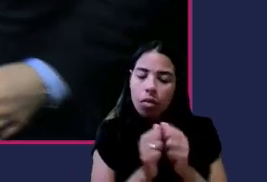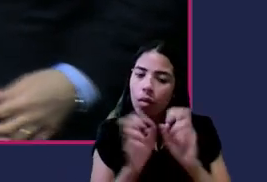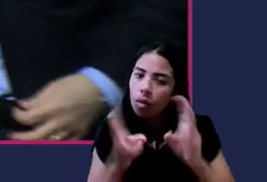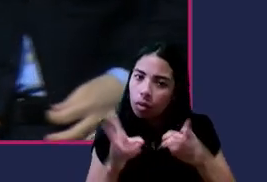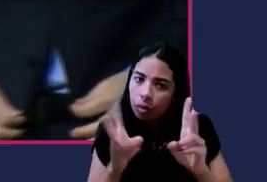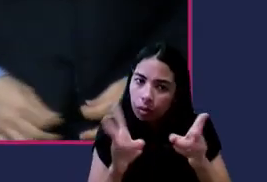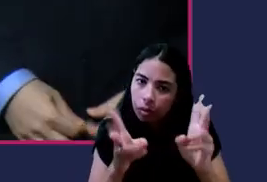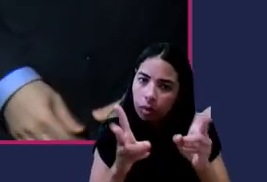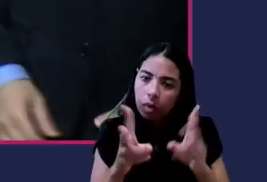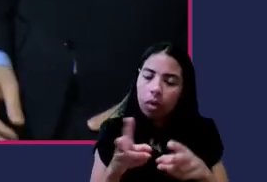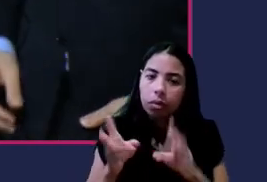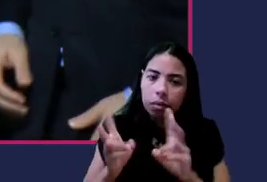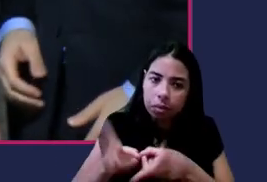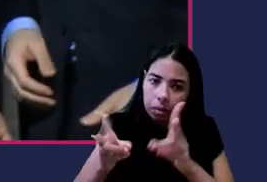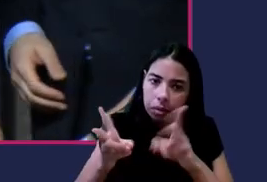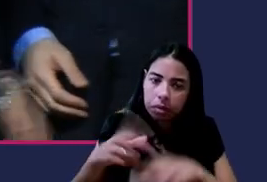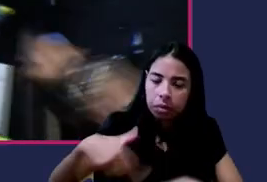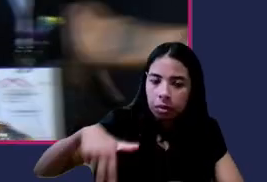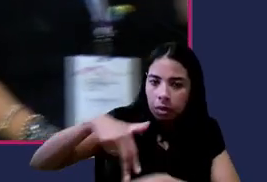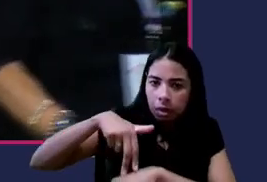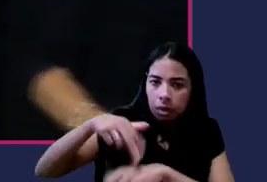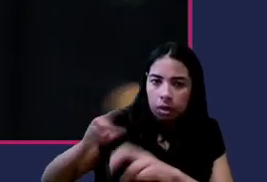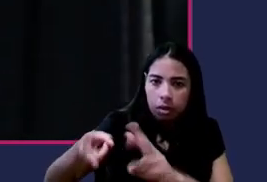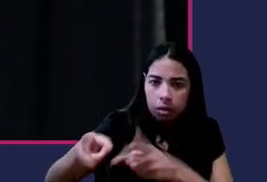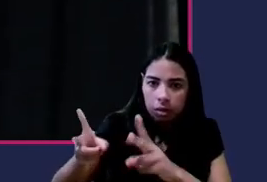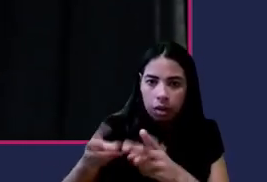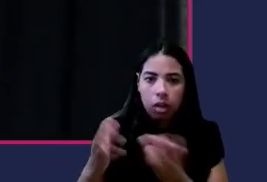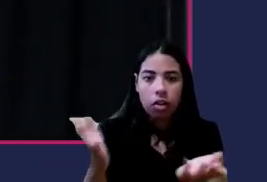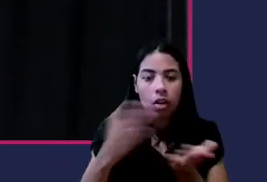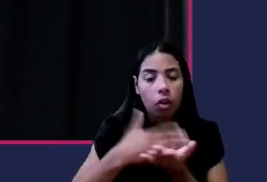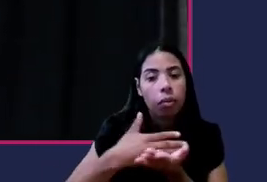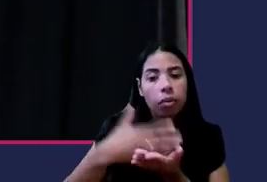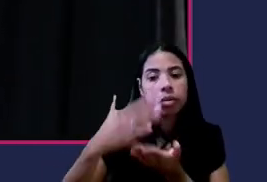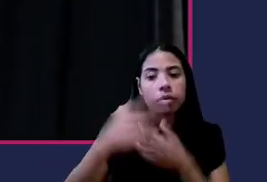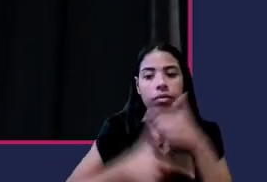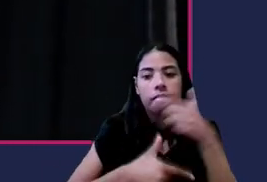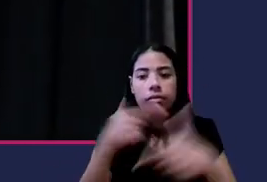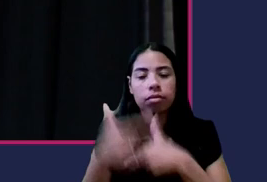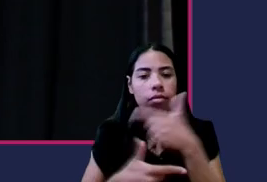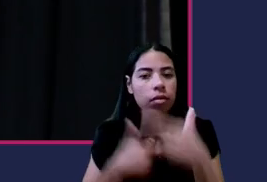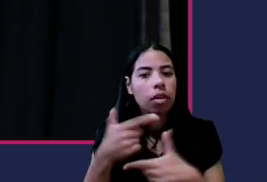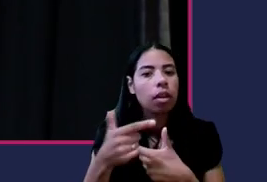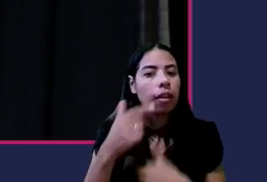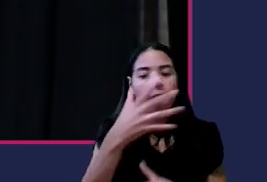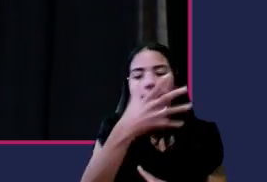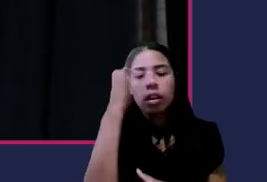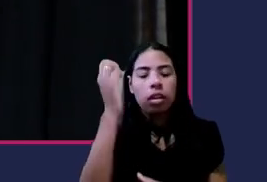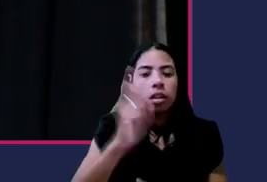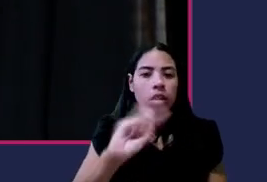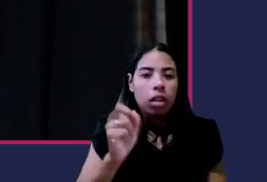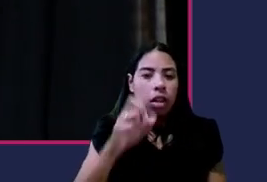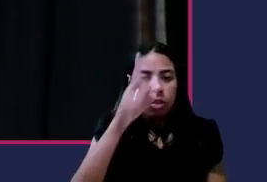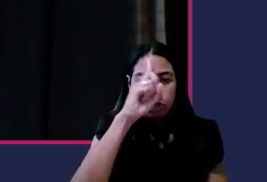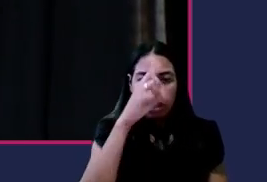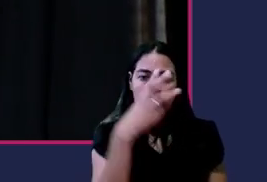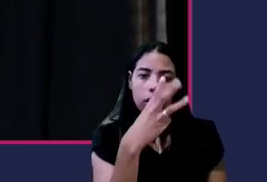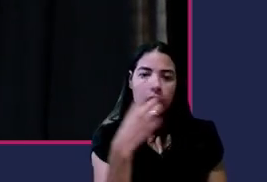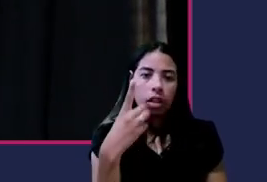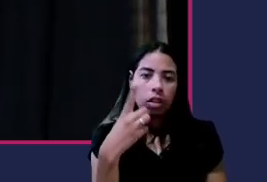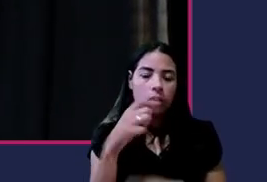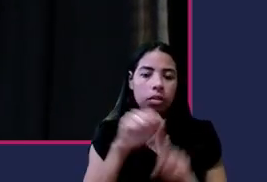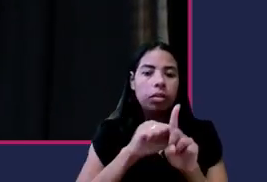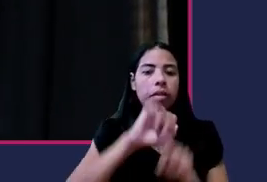100 documentaries on rare disease. So if you can stay here with me, we're going to start our works today.